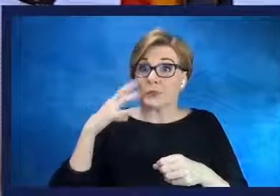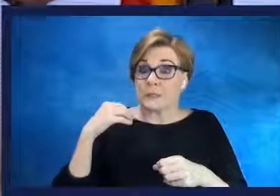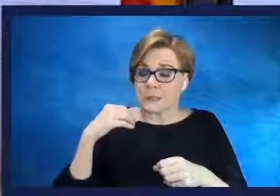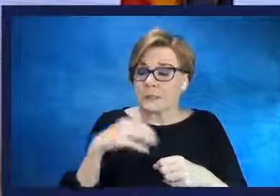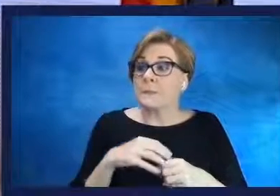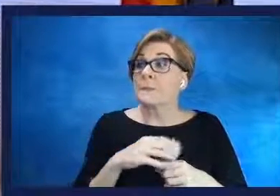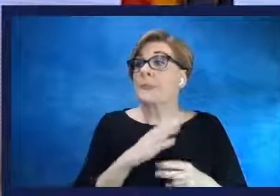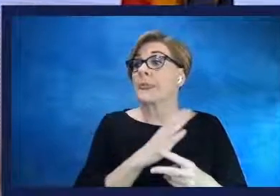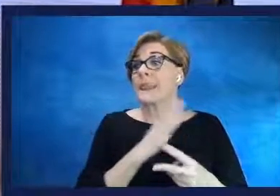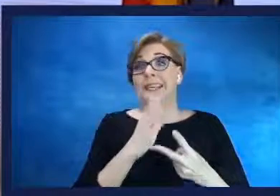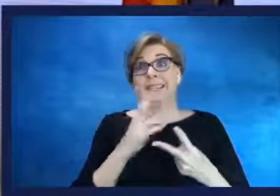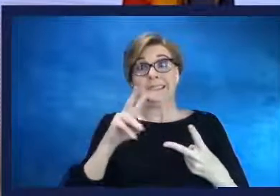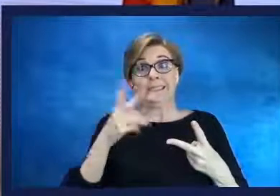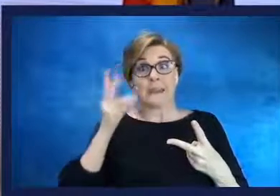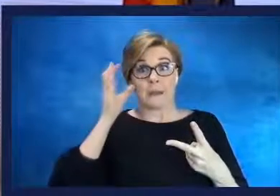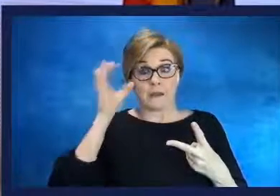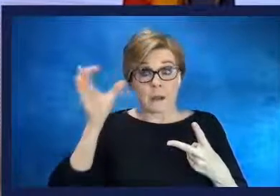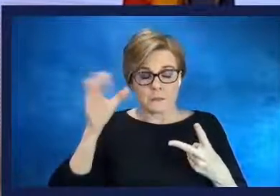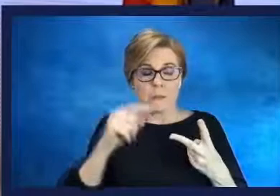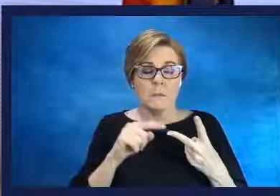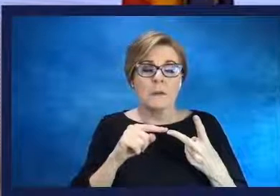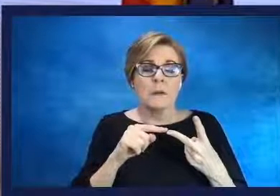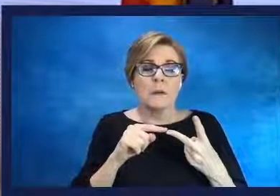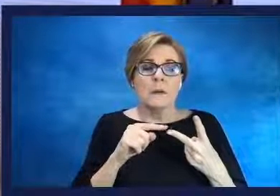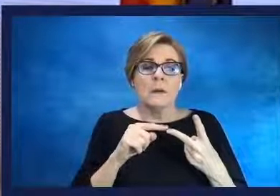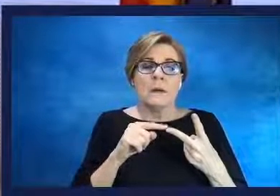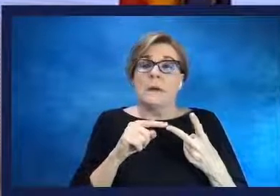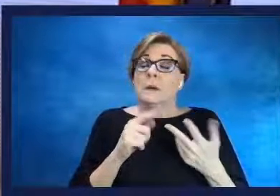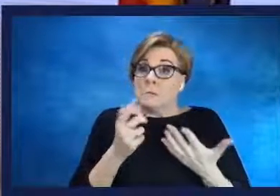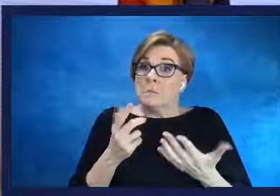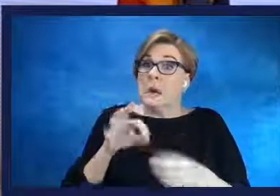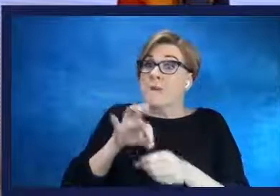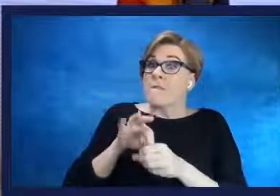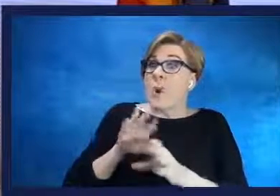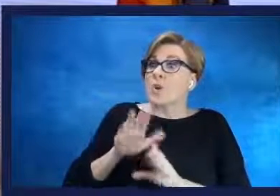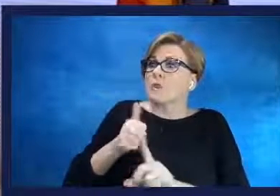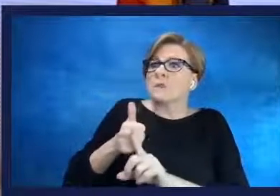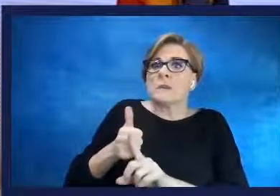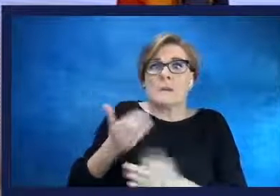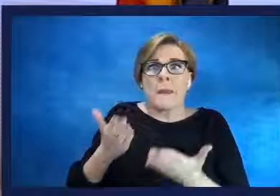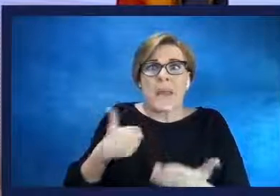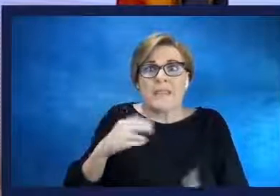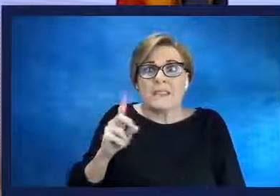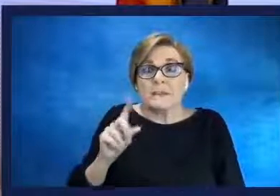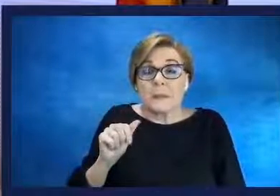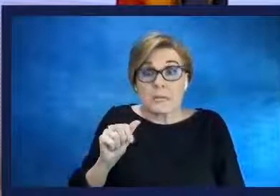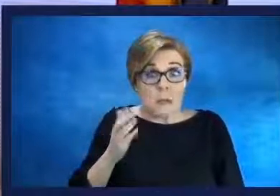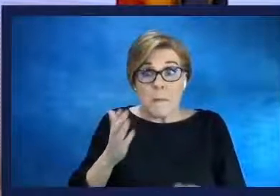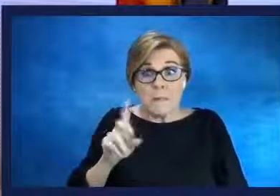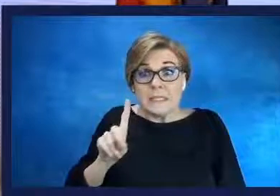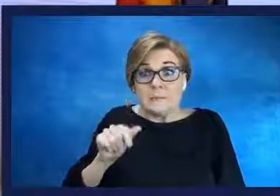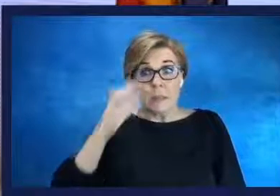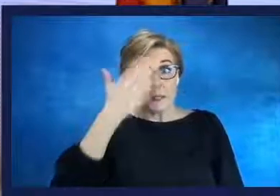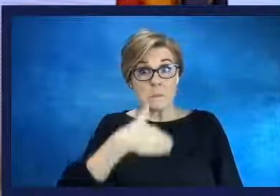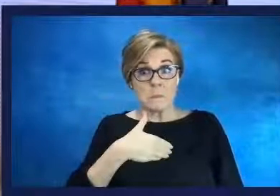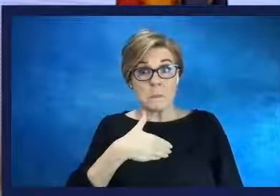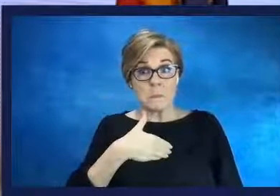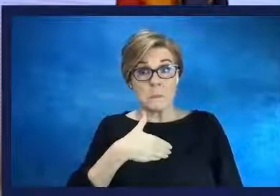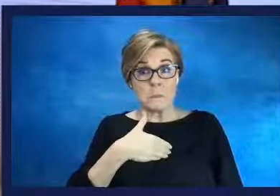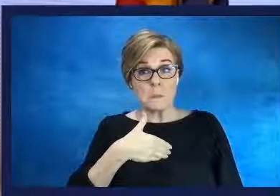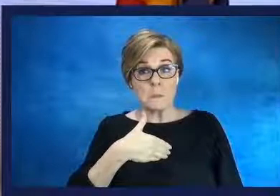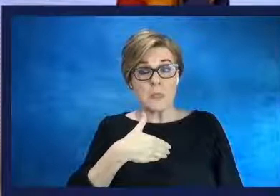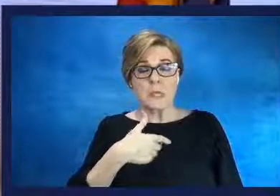concept is that some voters that may have a disability, it may not be evident or visible. So we should not